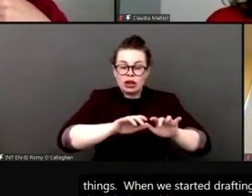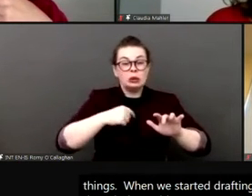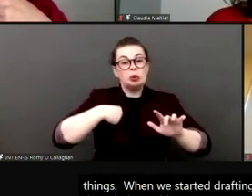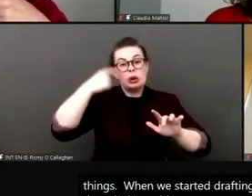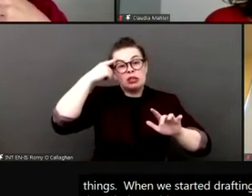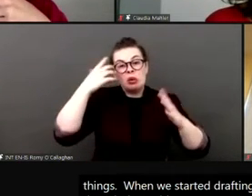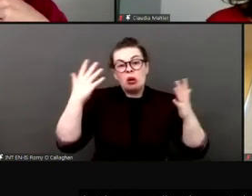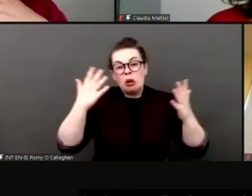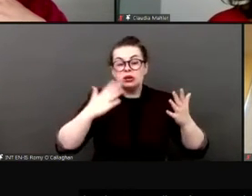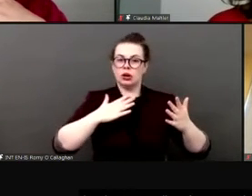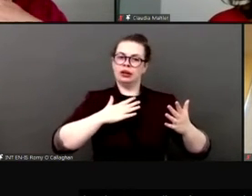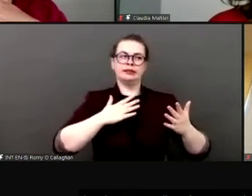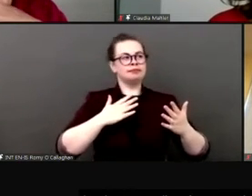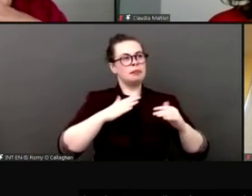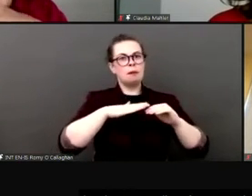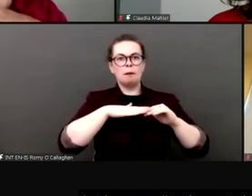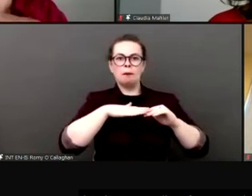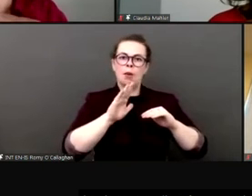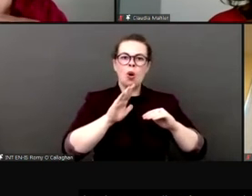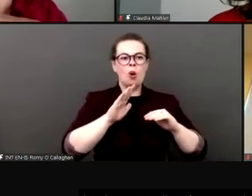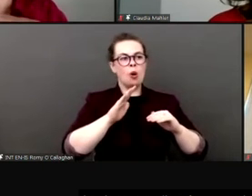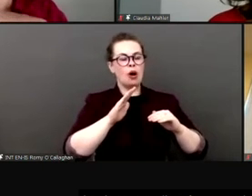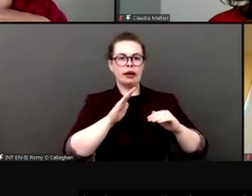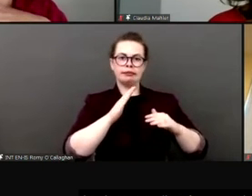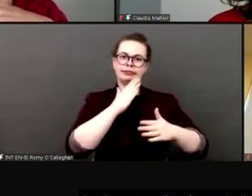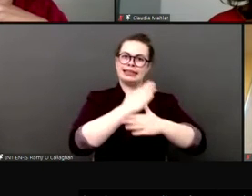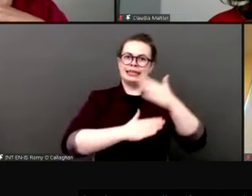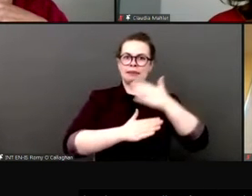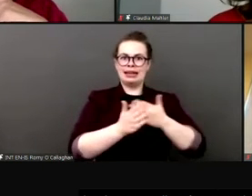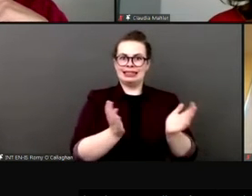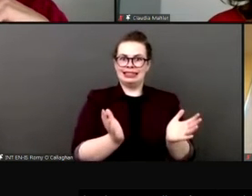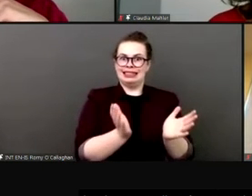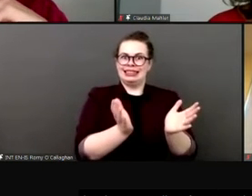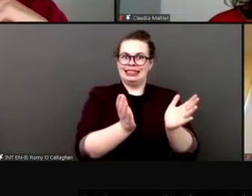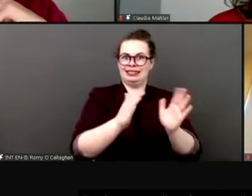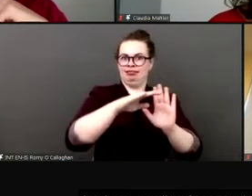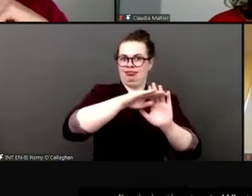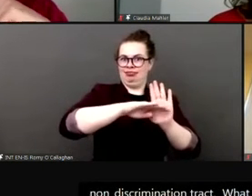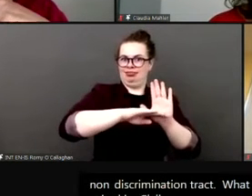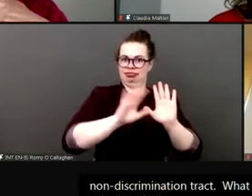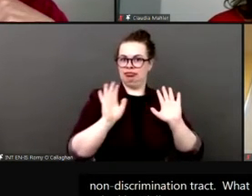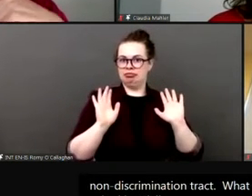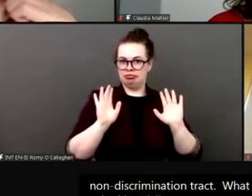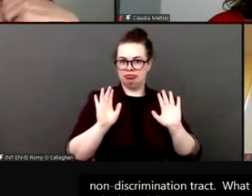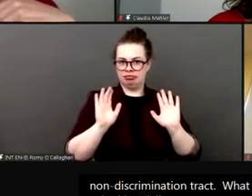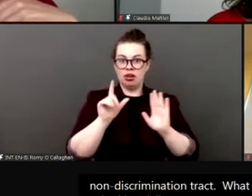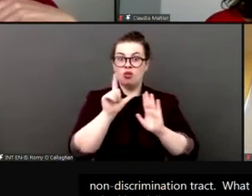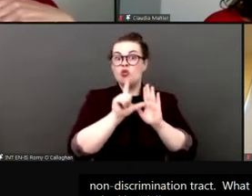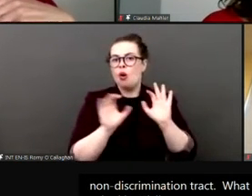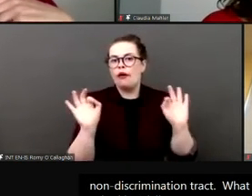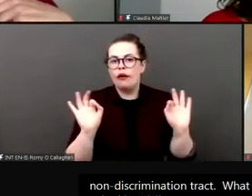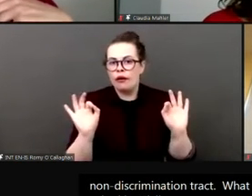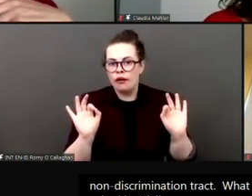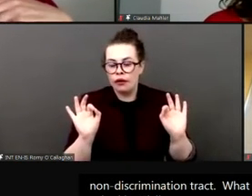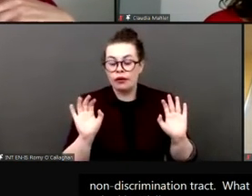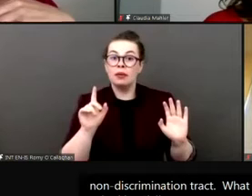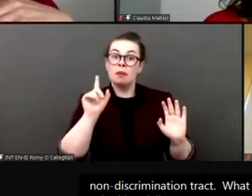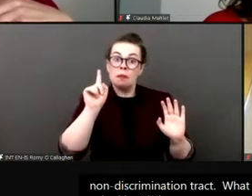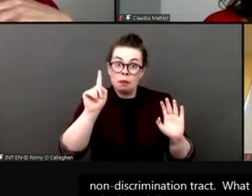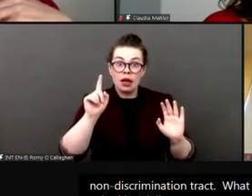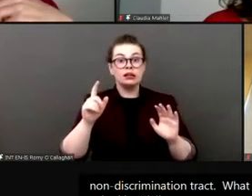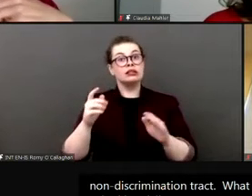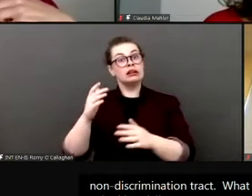tract. What we quickly discovered, pushed by civil society, was that the reason we have these